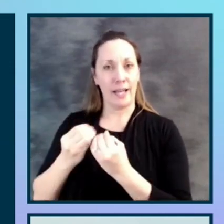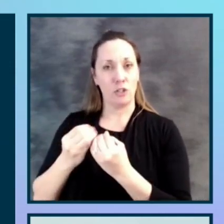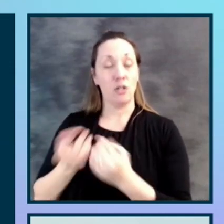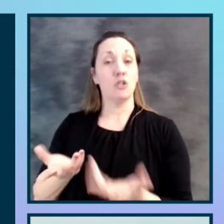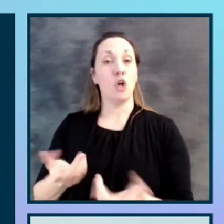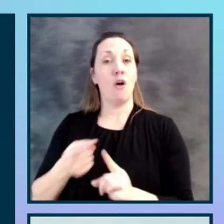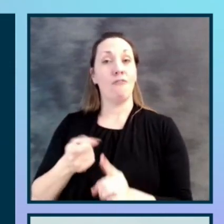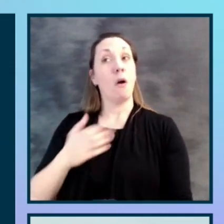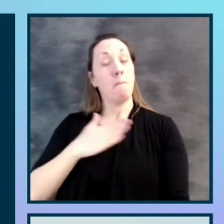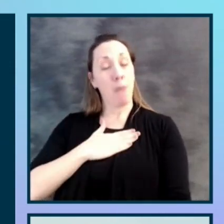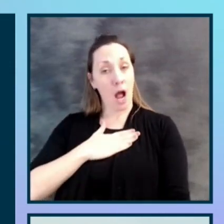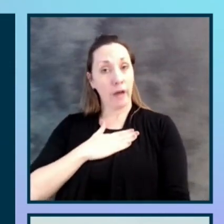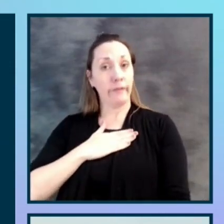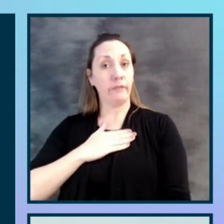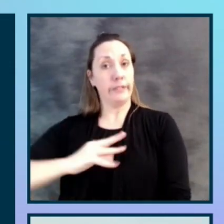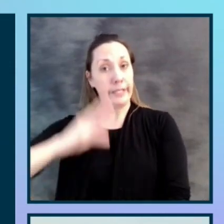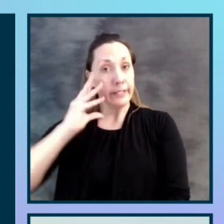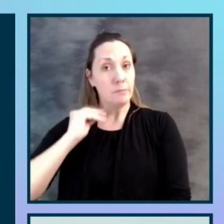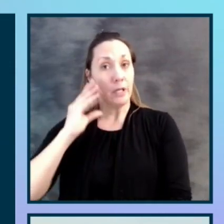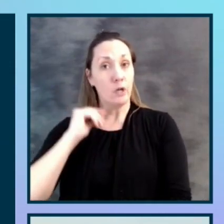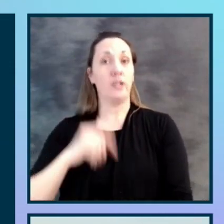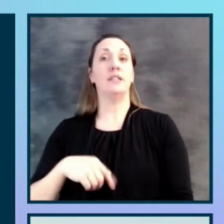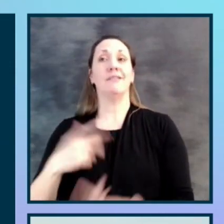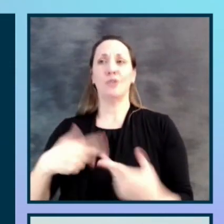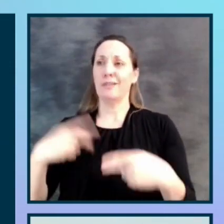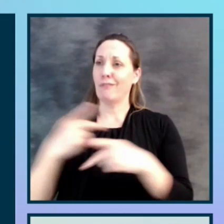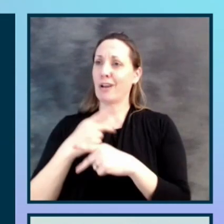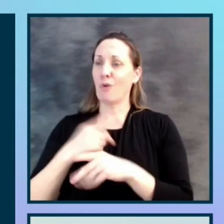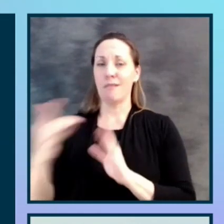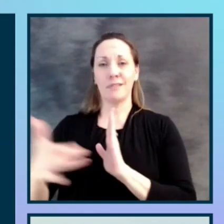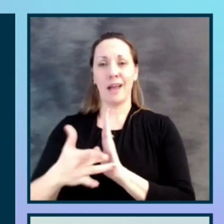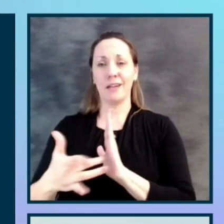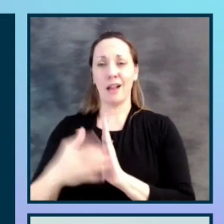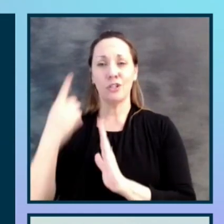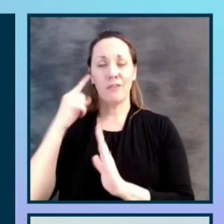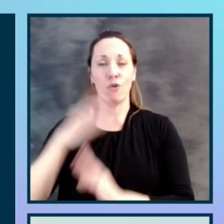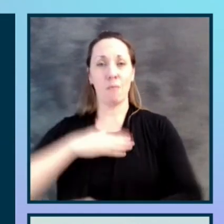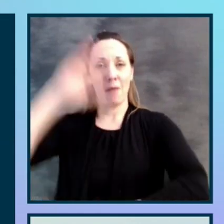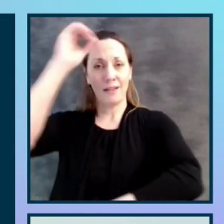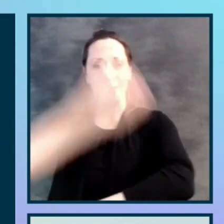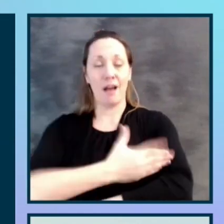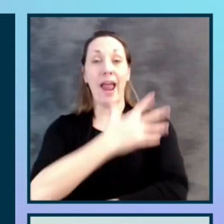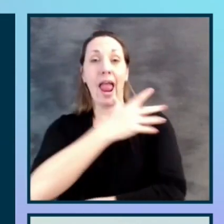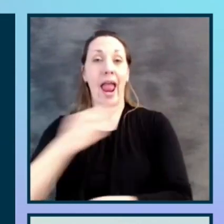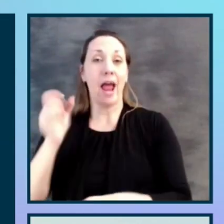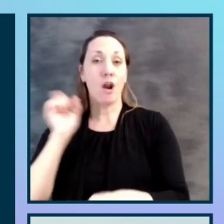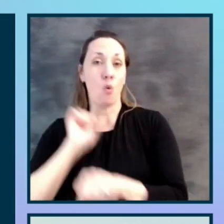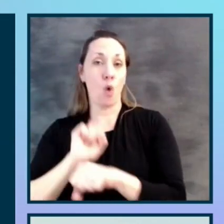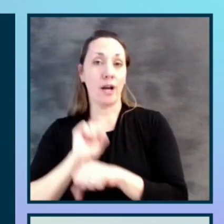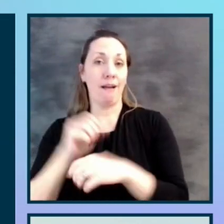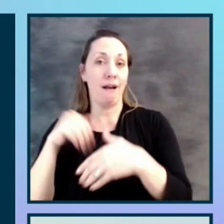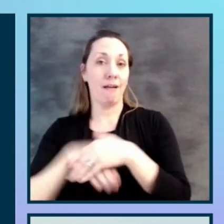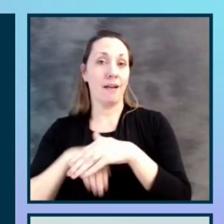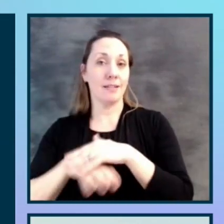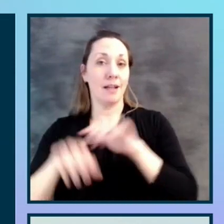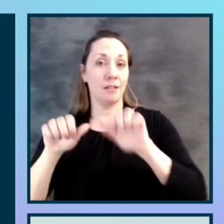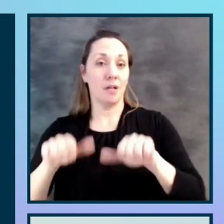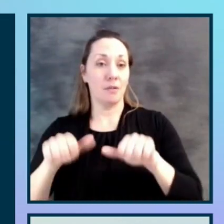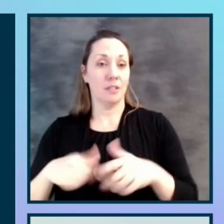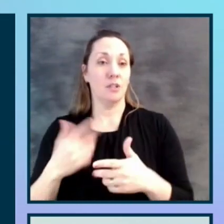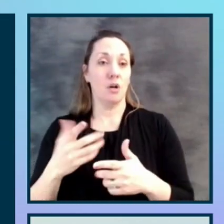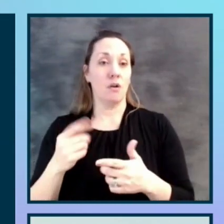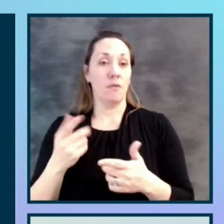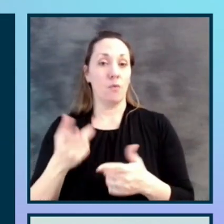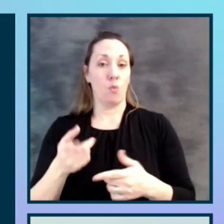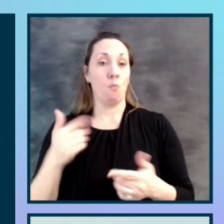my personal experience of navigating technology for my son and working on accessibility within Meta, my talk